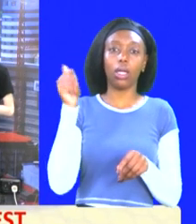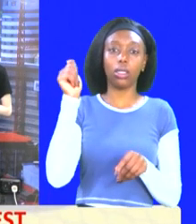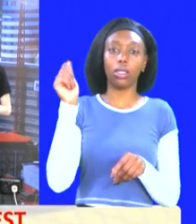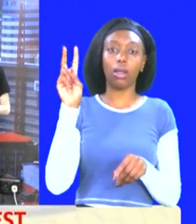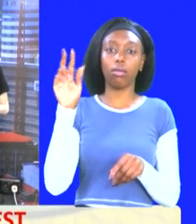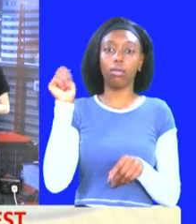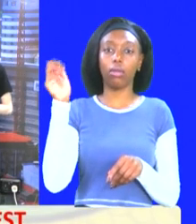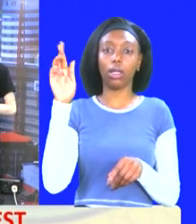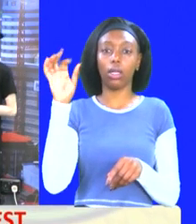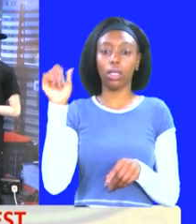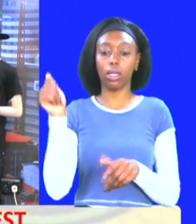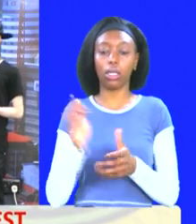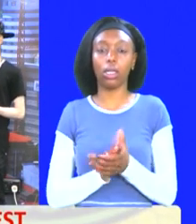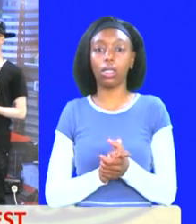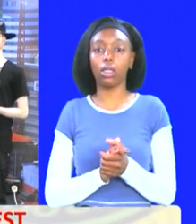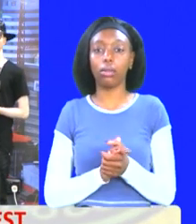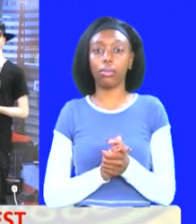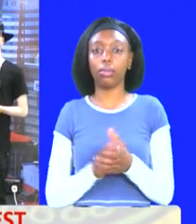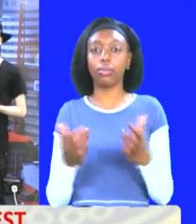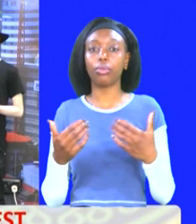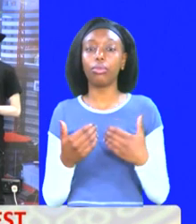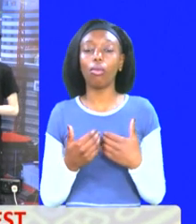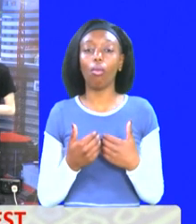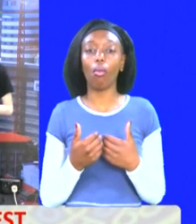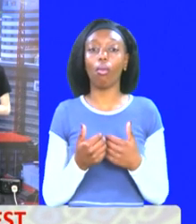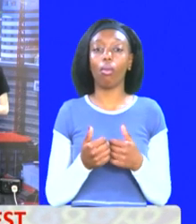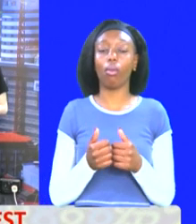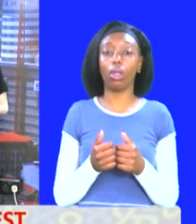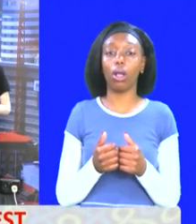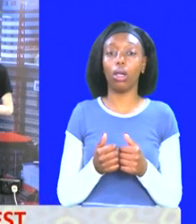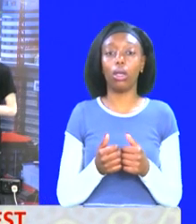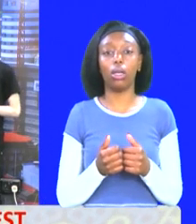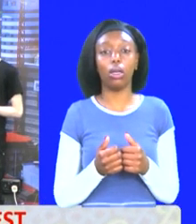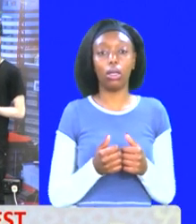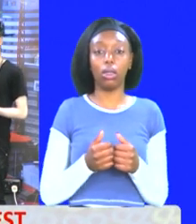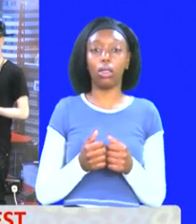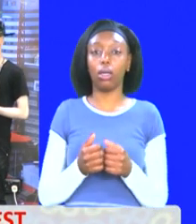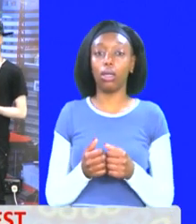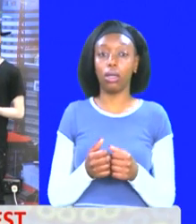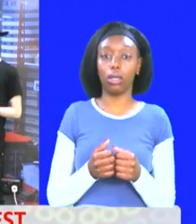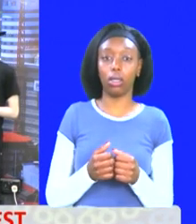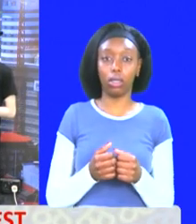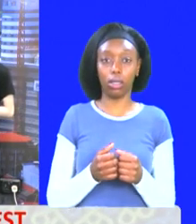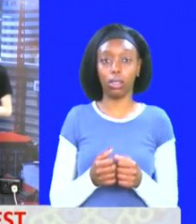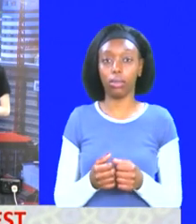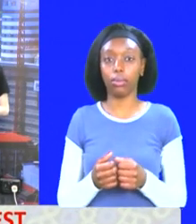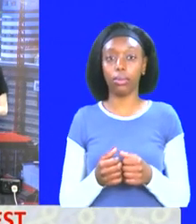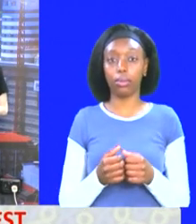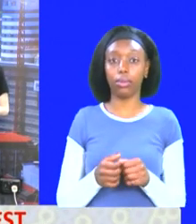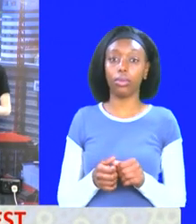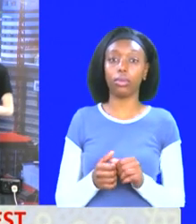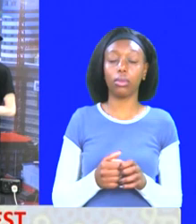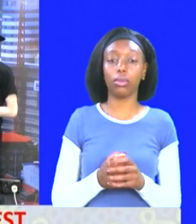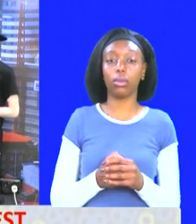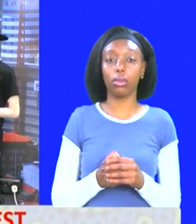Yeah. Ile kuna ile ngoma yake yenye alitolea iko inakaa local reggae,